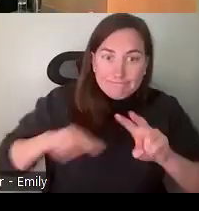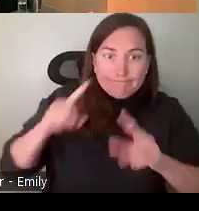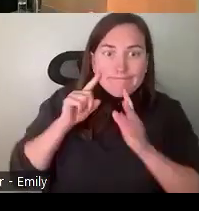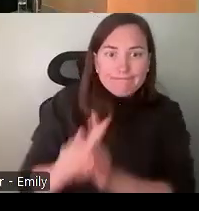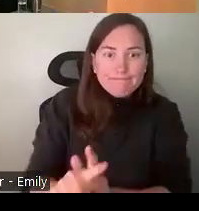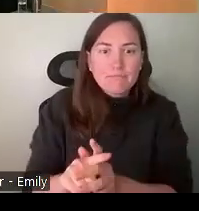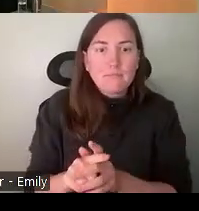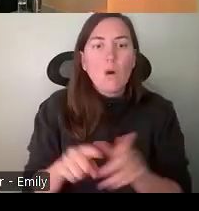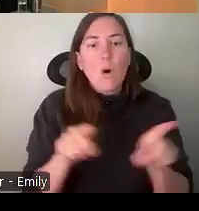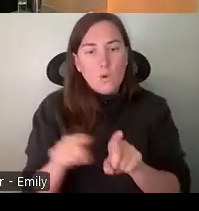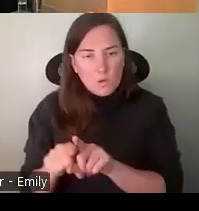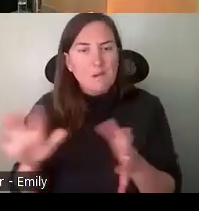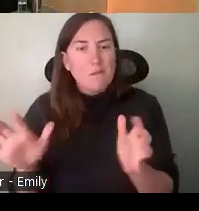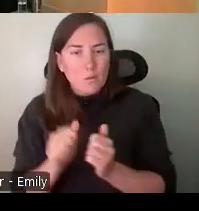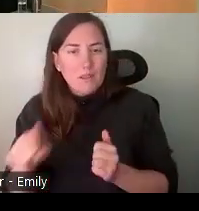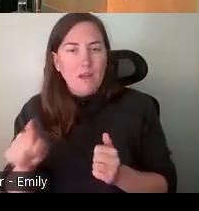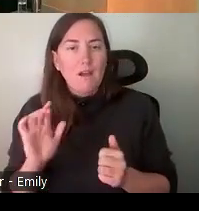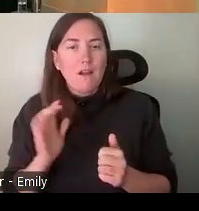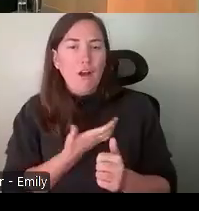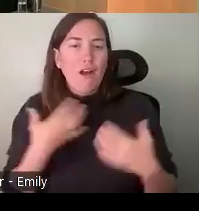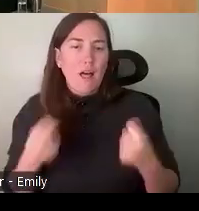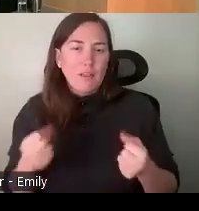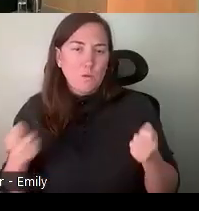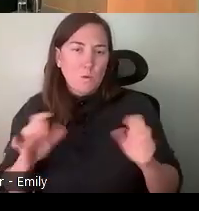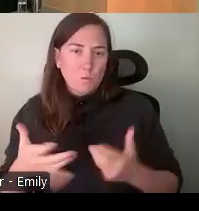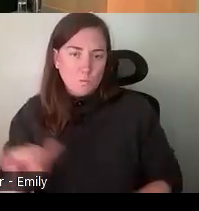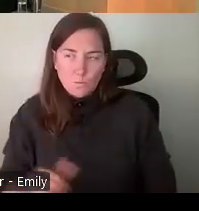Okay, so I'm going to summarize now.